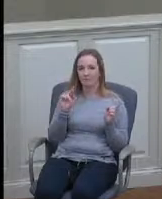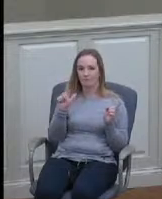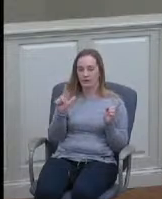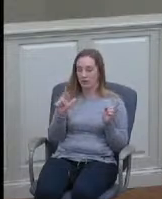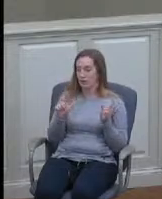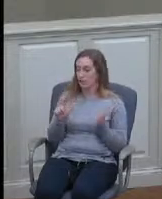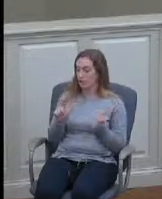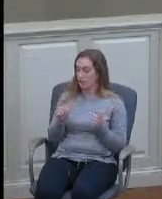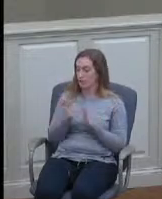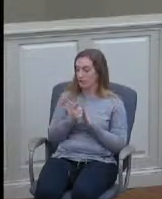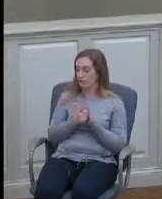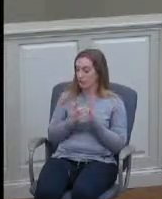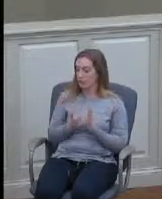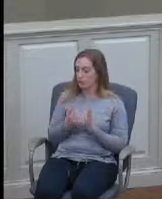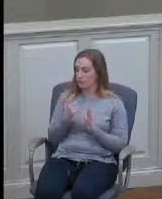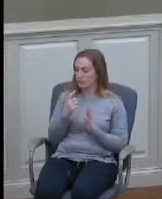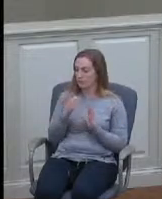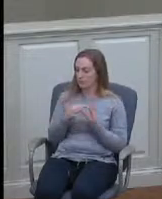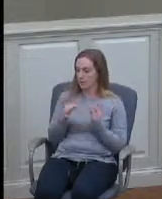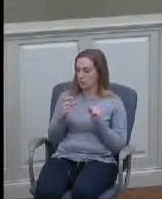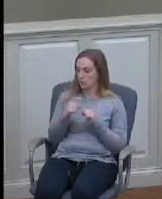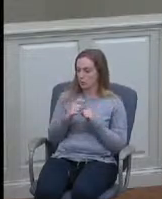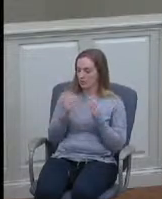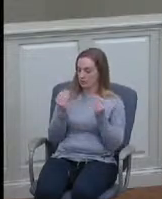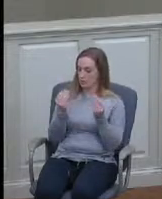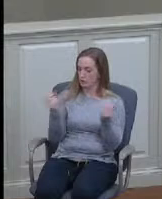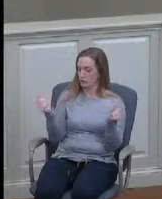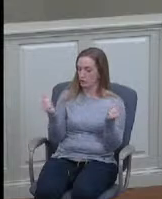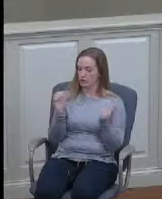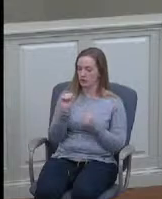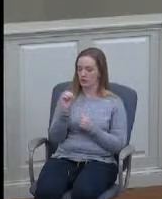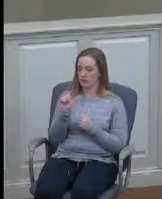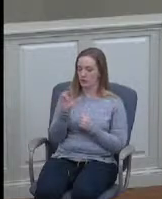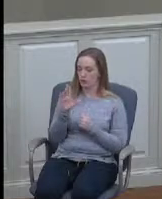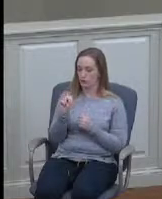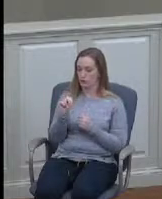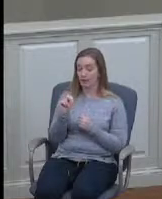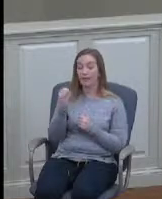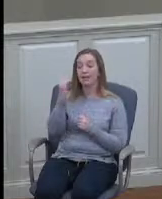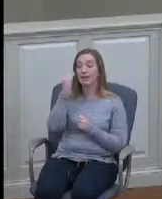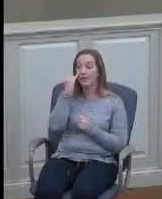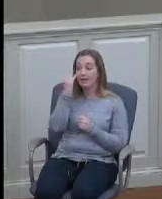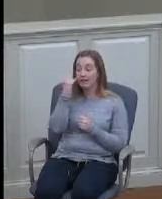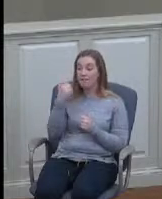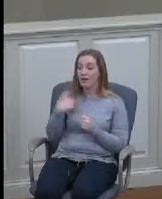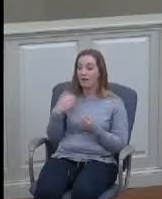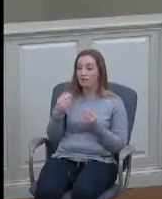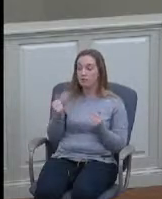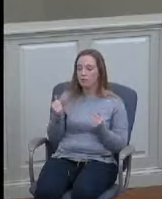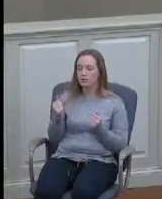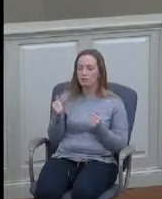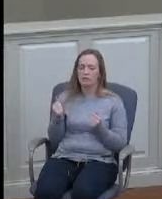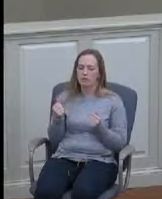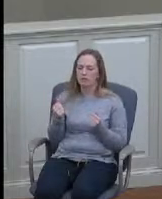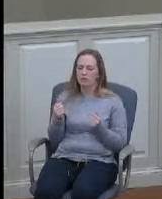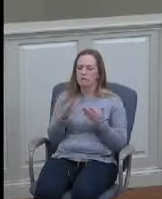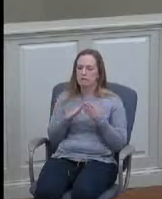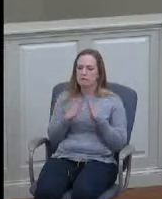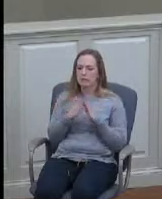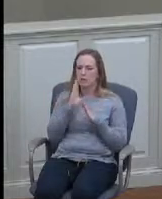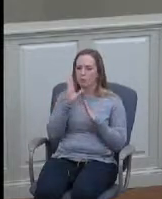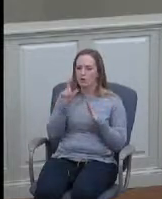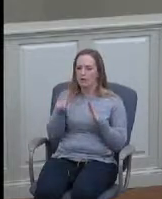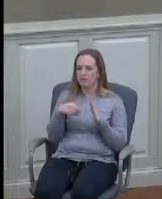Stephen mentioned solution, and he's correct. If there is a solution out there, the city would have to have some rights to execute